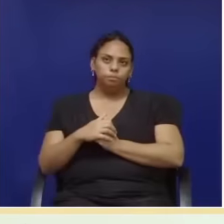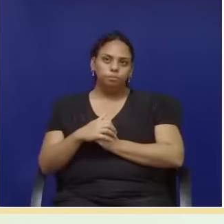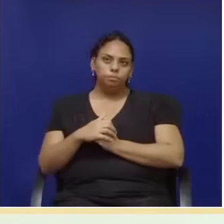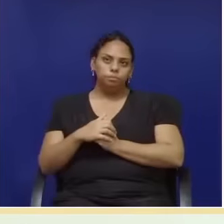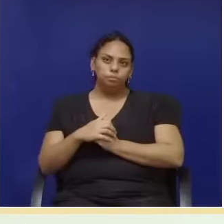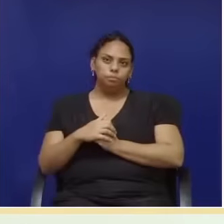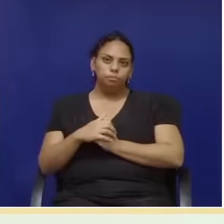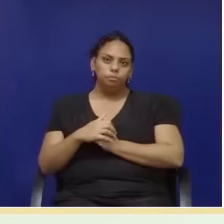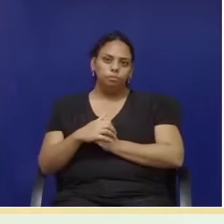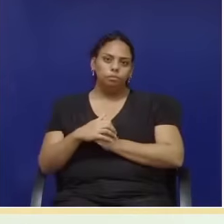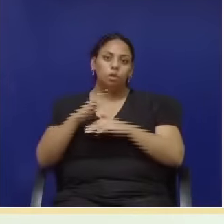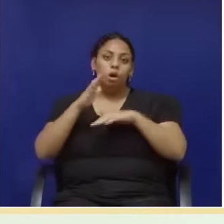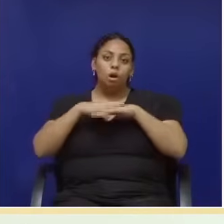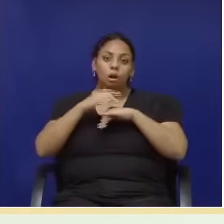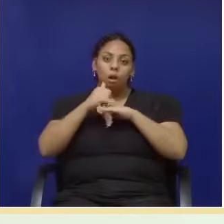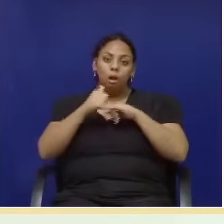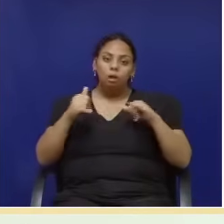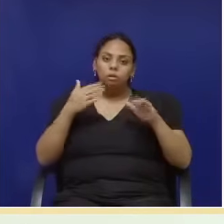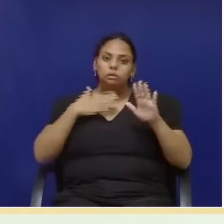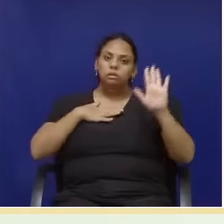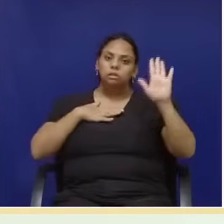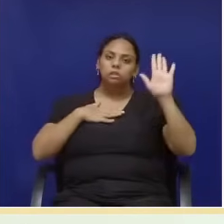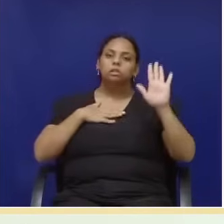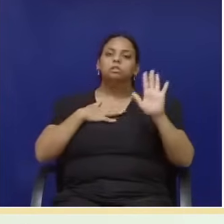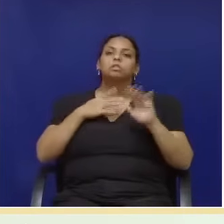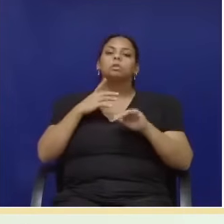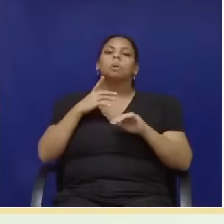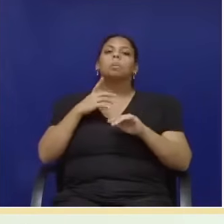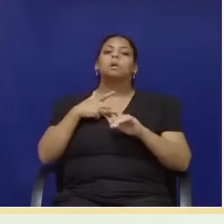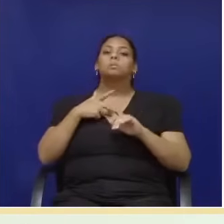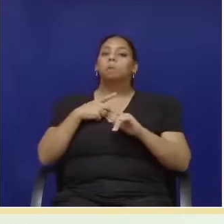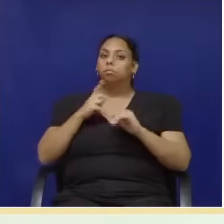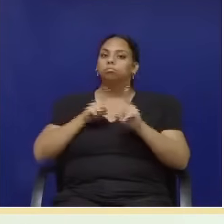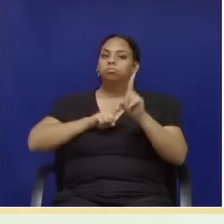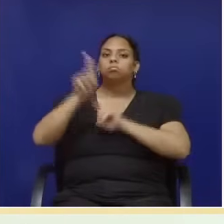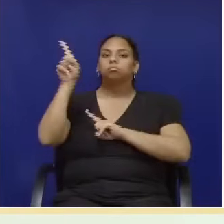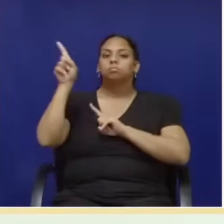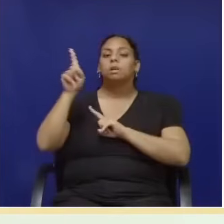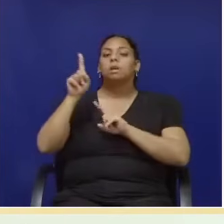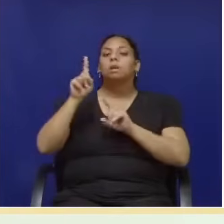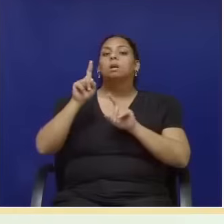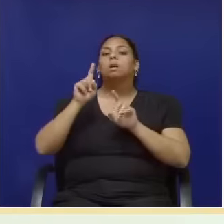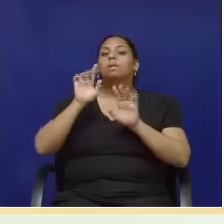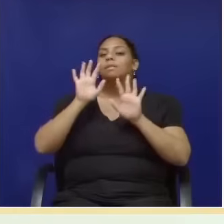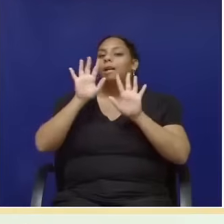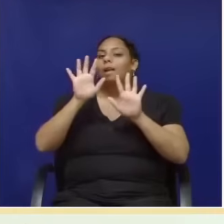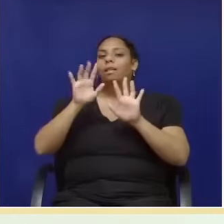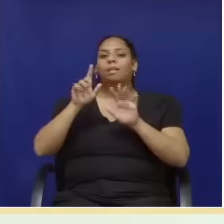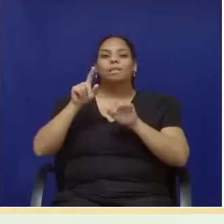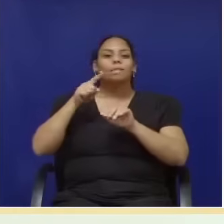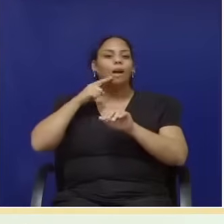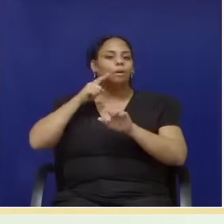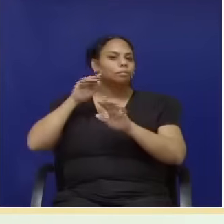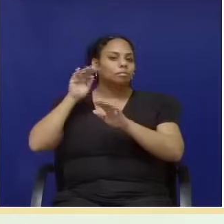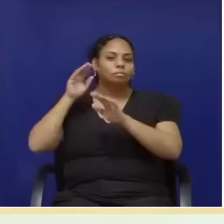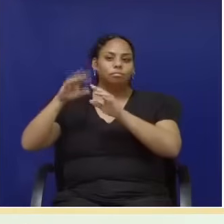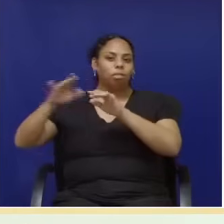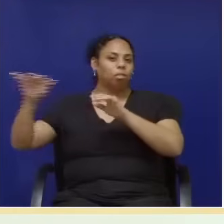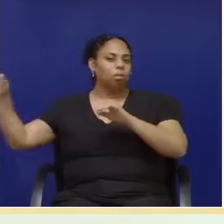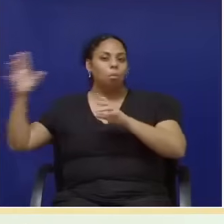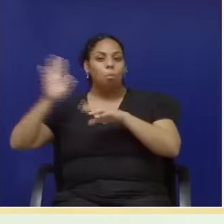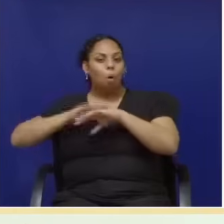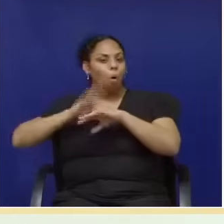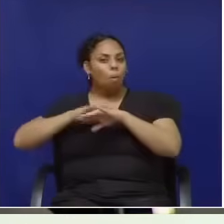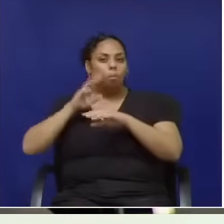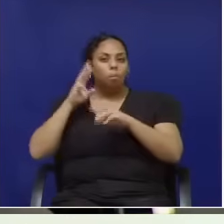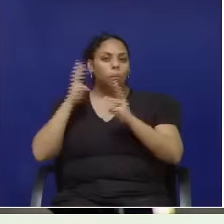The online citizenship reinstatement portal has been an incredible success. Tens of thousands of South African citizens have used